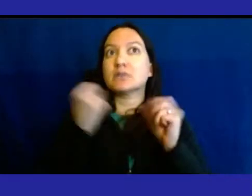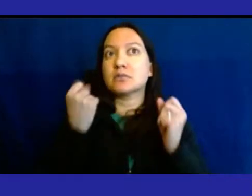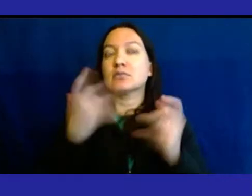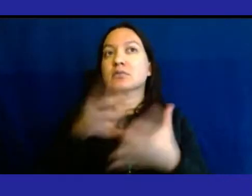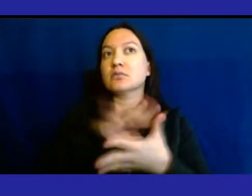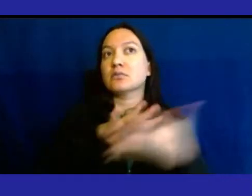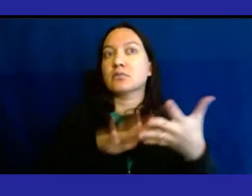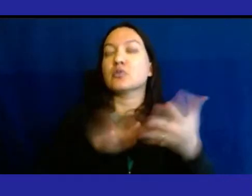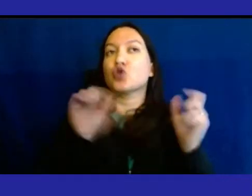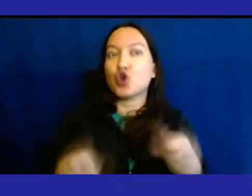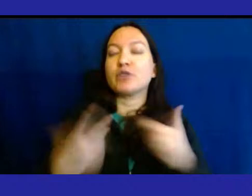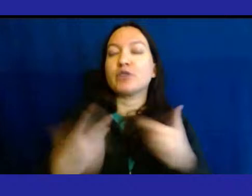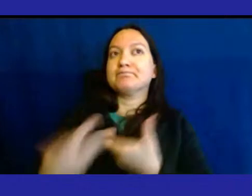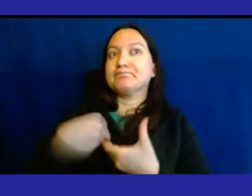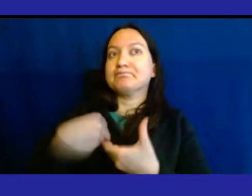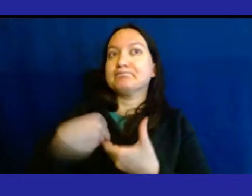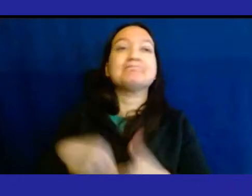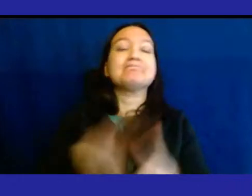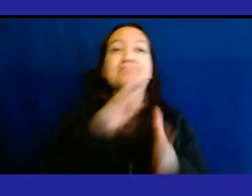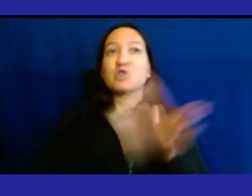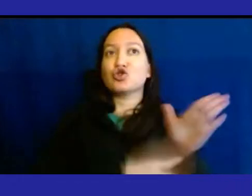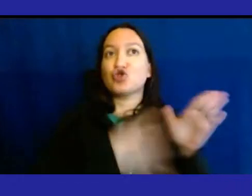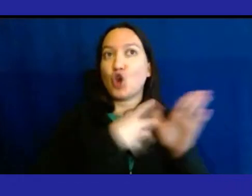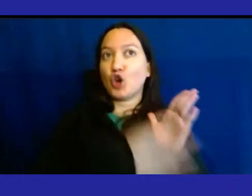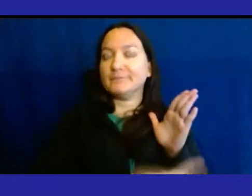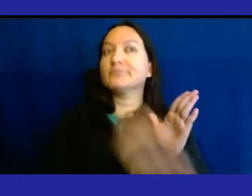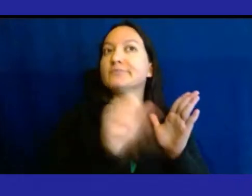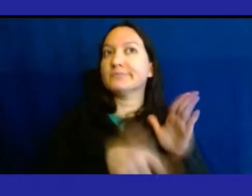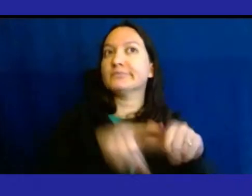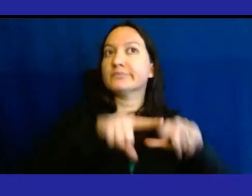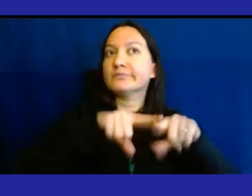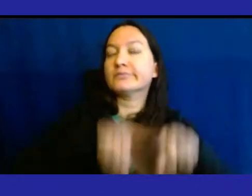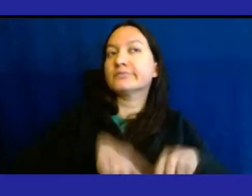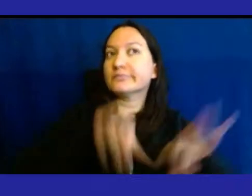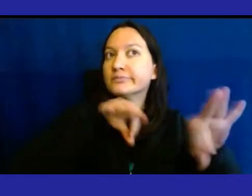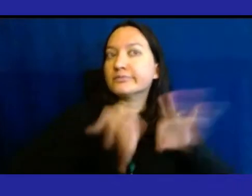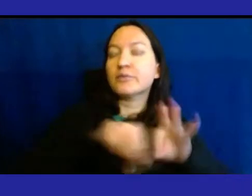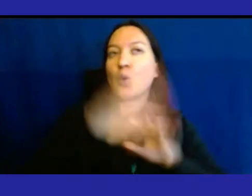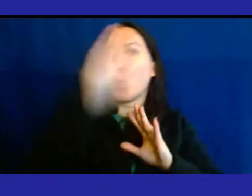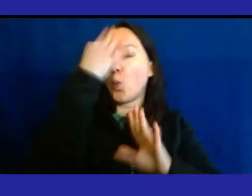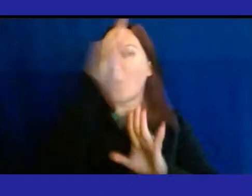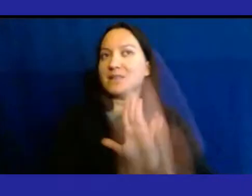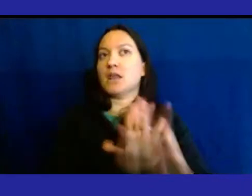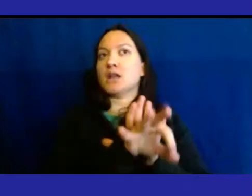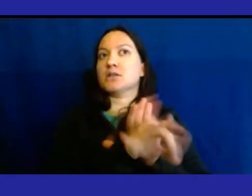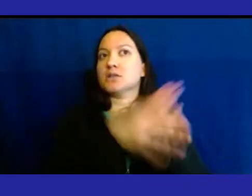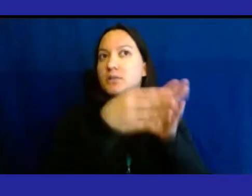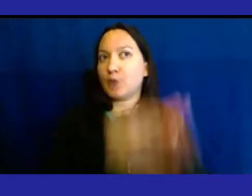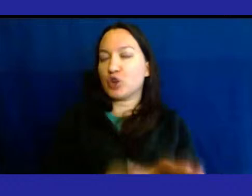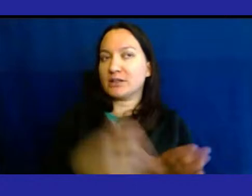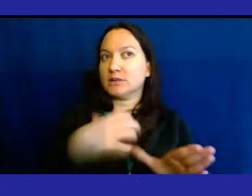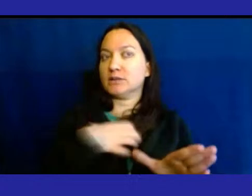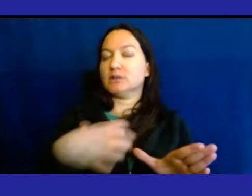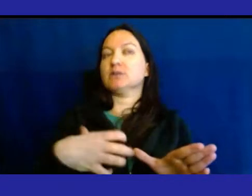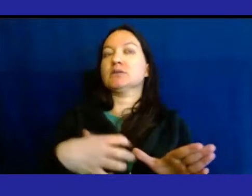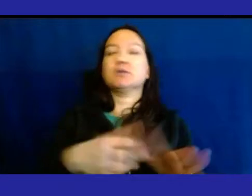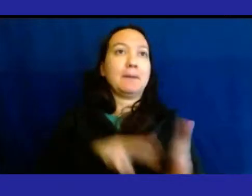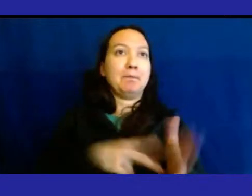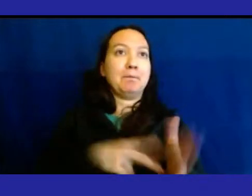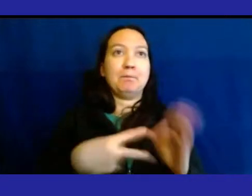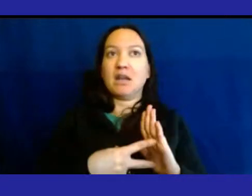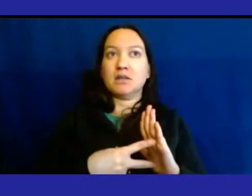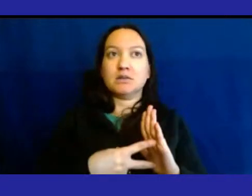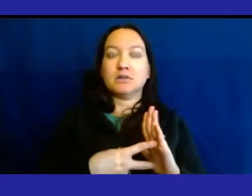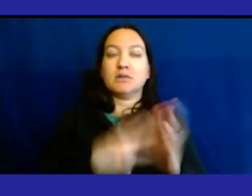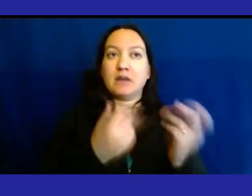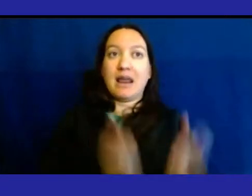complaint. So this chart, while it does explain the basis that was selected by the complainants, doesn't necessarily tie to the number